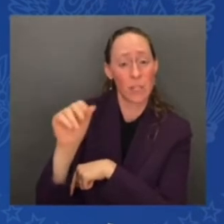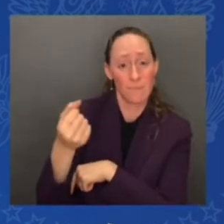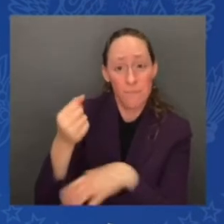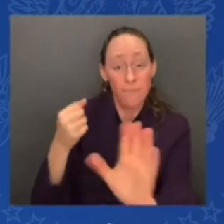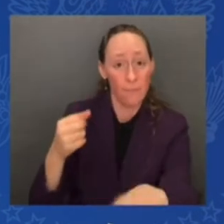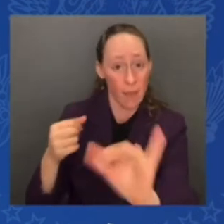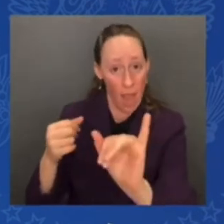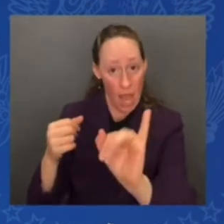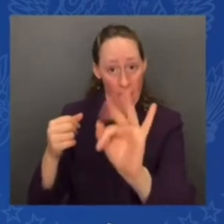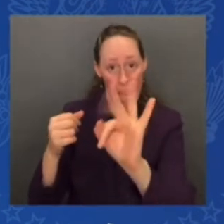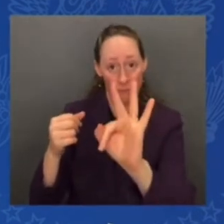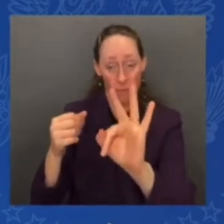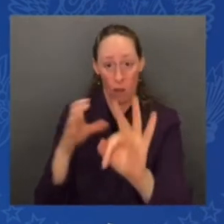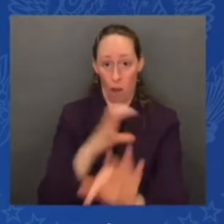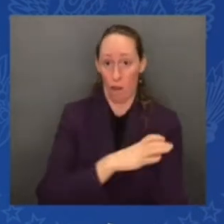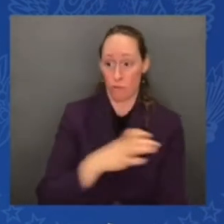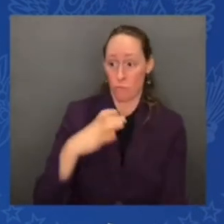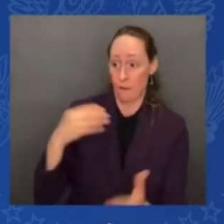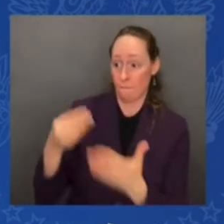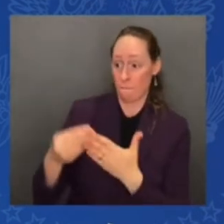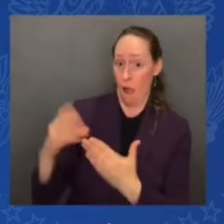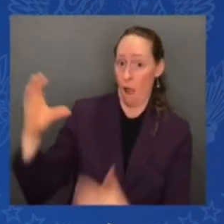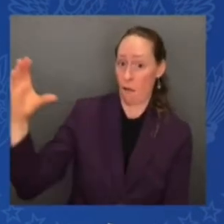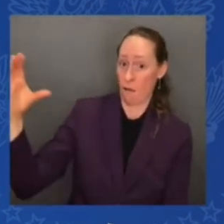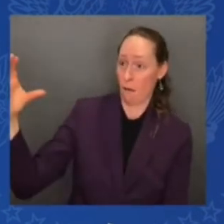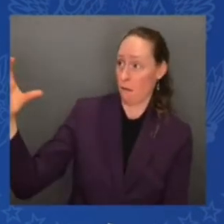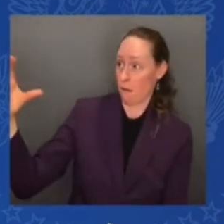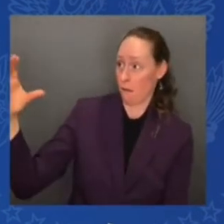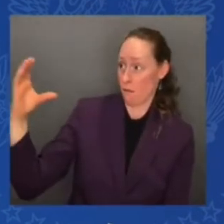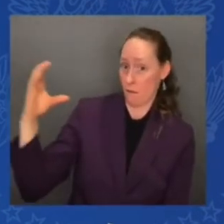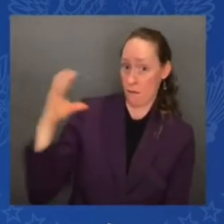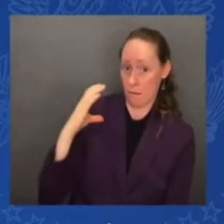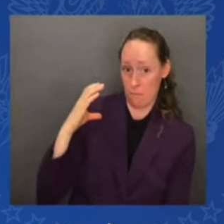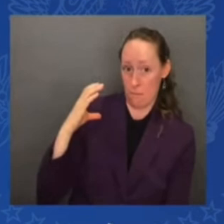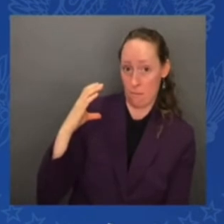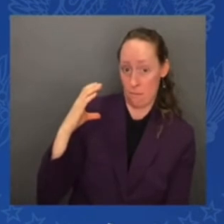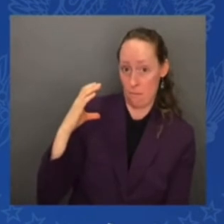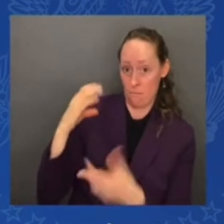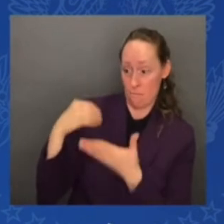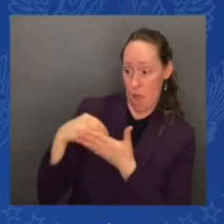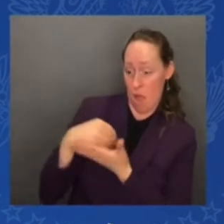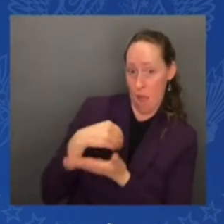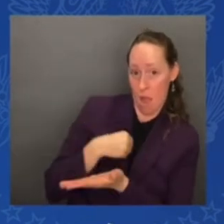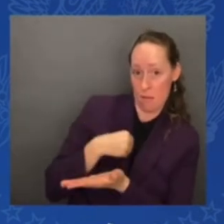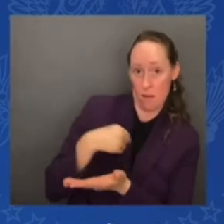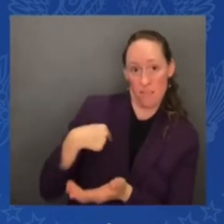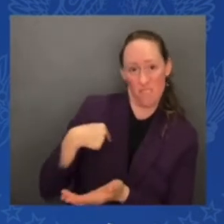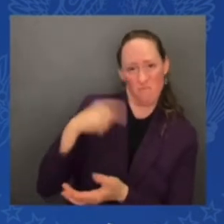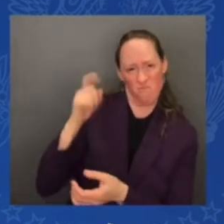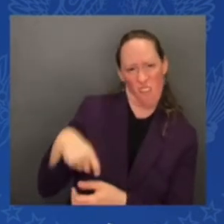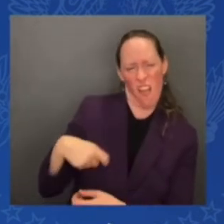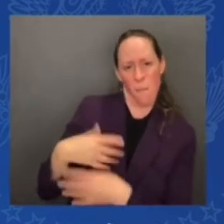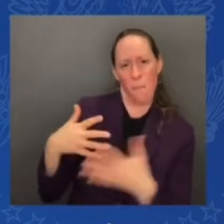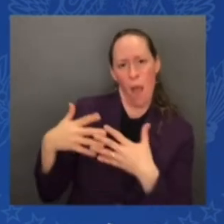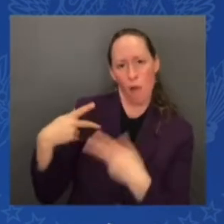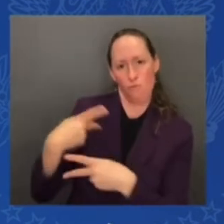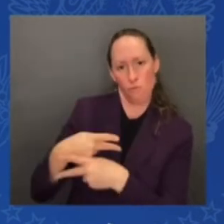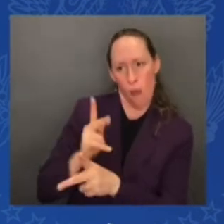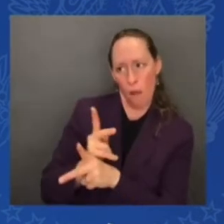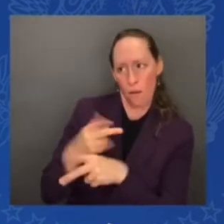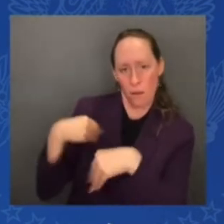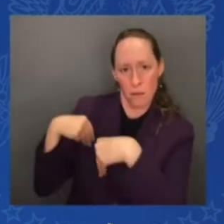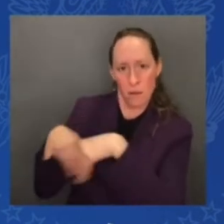products with American workers. No president's paid much attention to that in any either party. But guess what? I'm